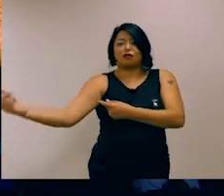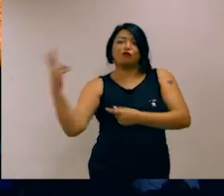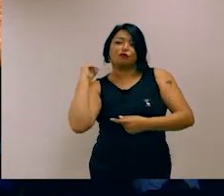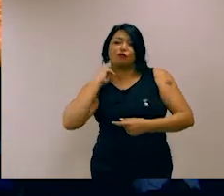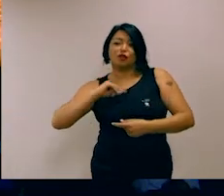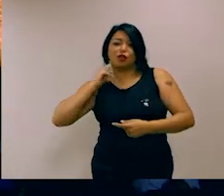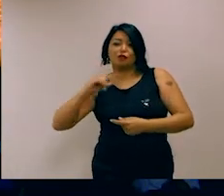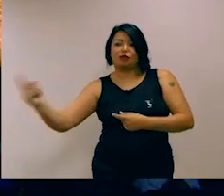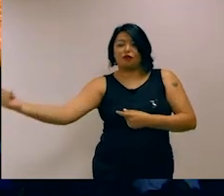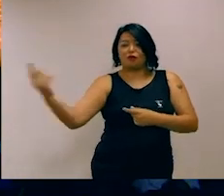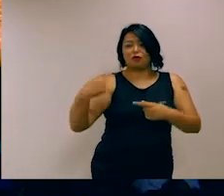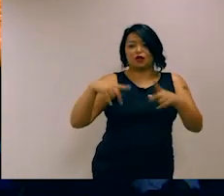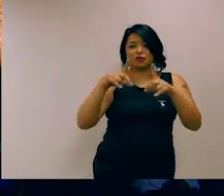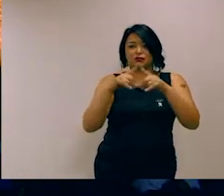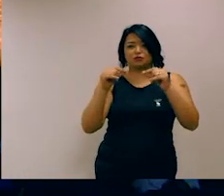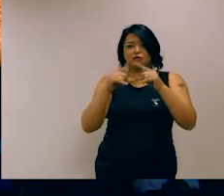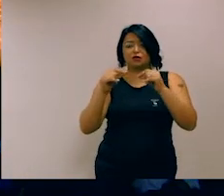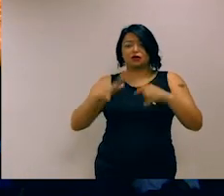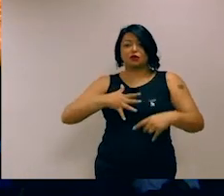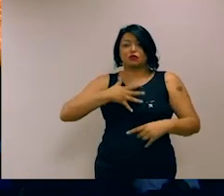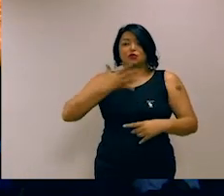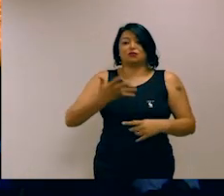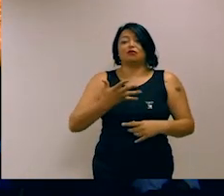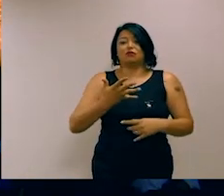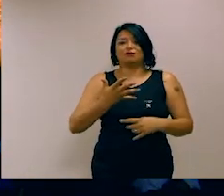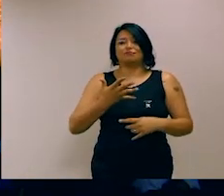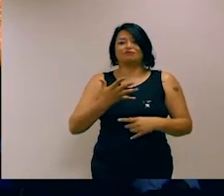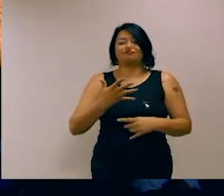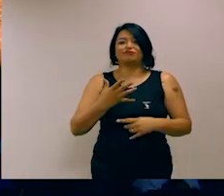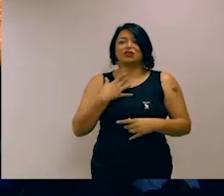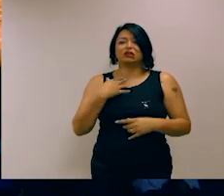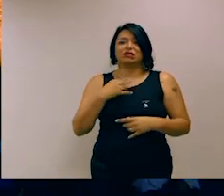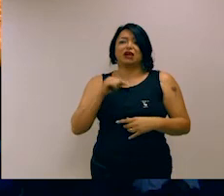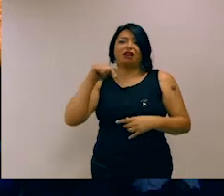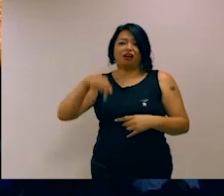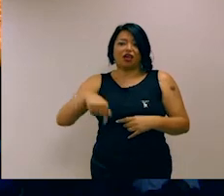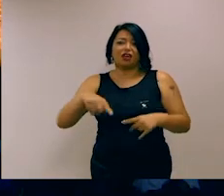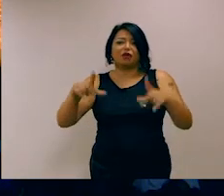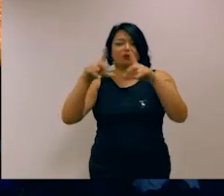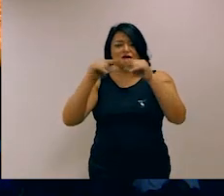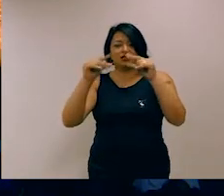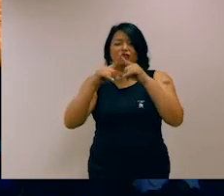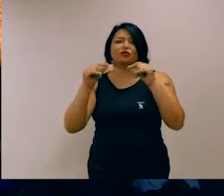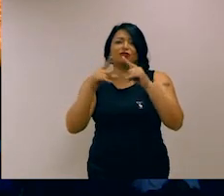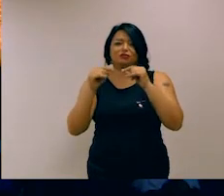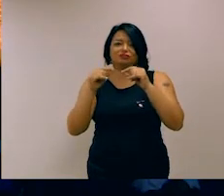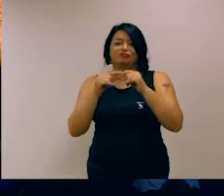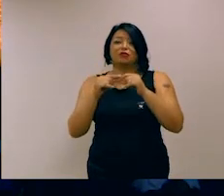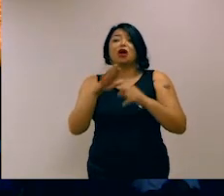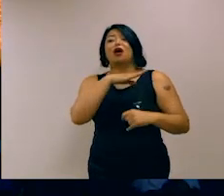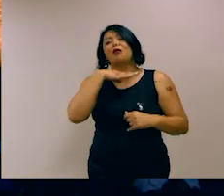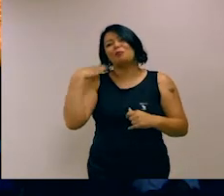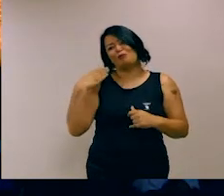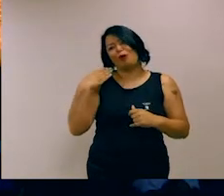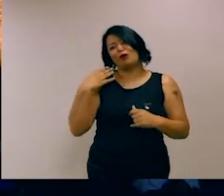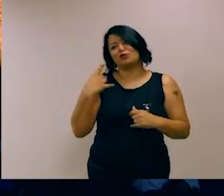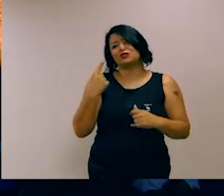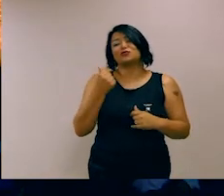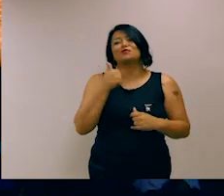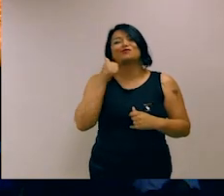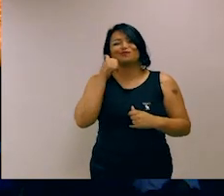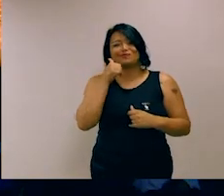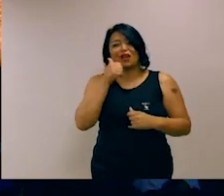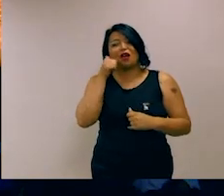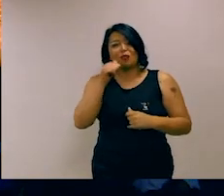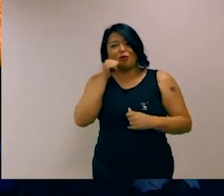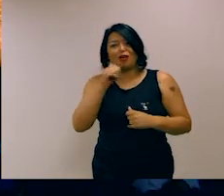and safety. And when I was traveling from Belo Horizonte to Brasília, we received terrible news here in Brasília.